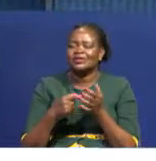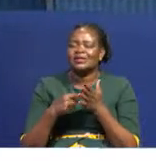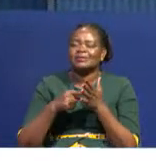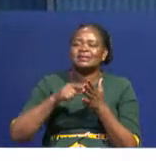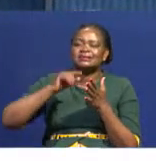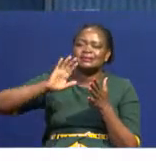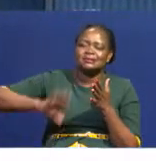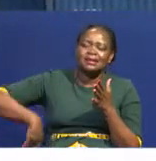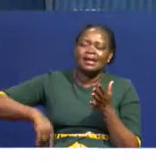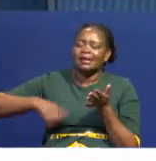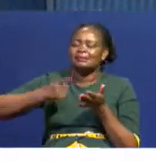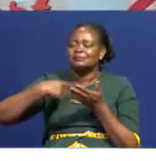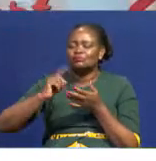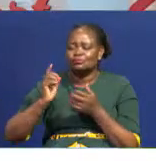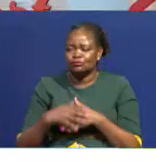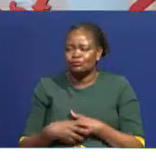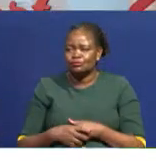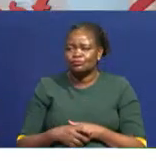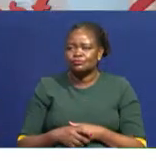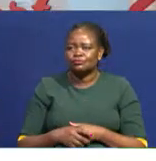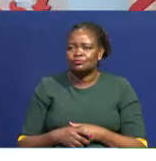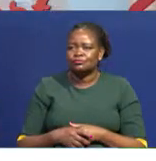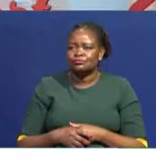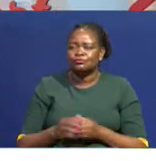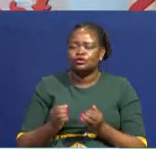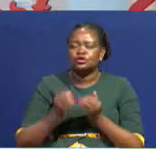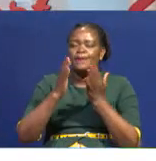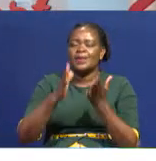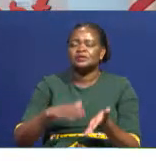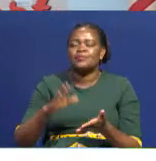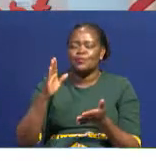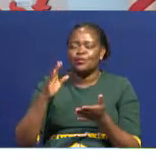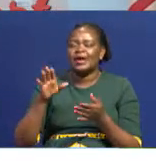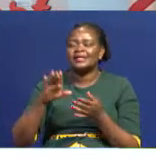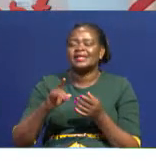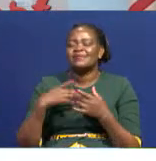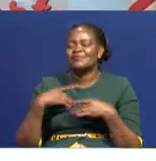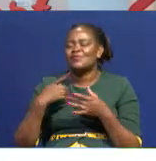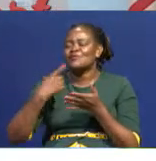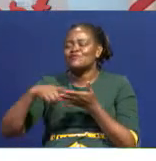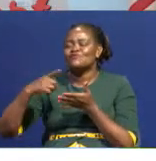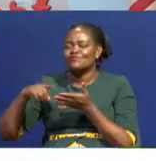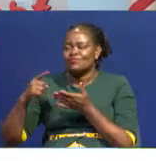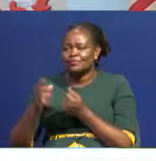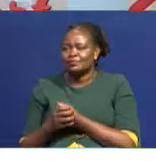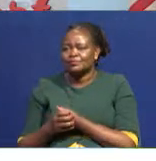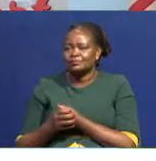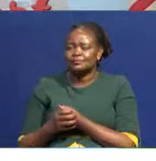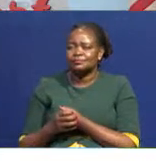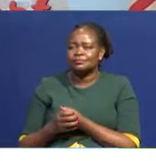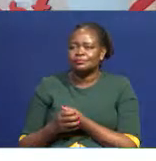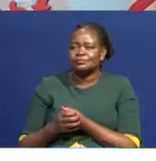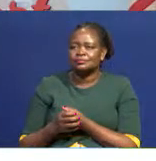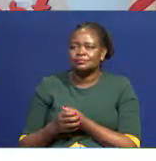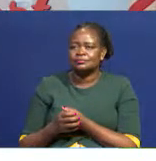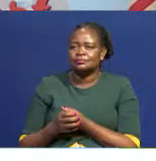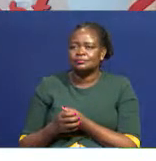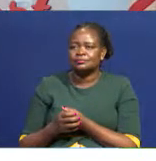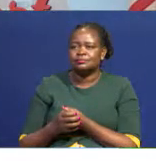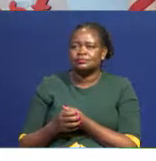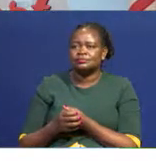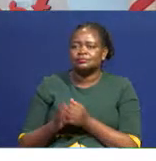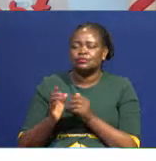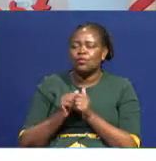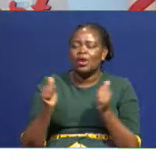delays in customs clearance. Shippers, especially the clearing agents and the cargo owners, to plan appropriately for